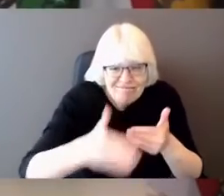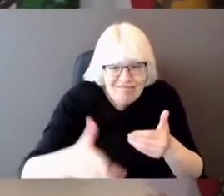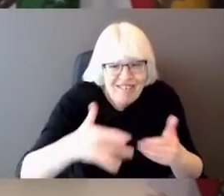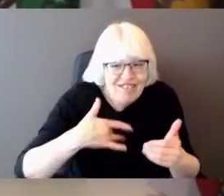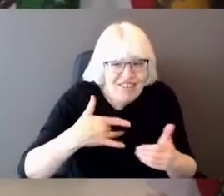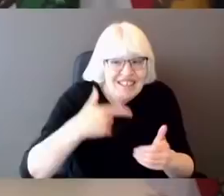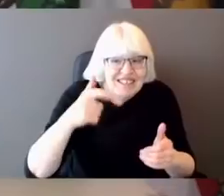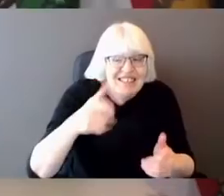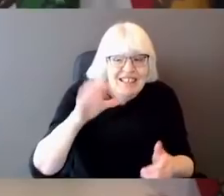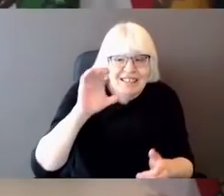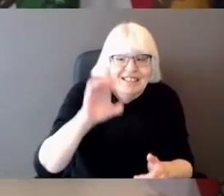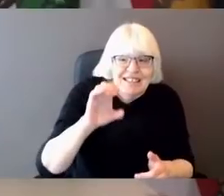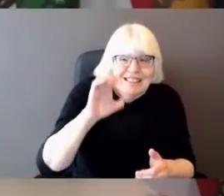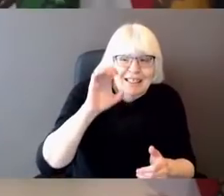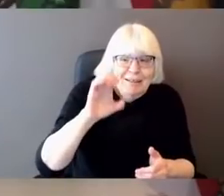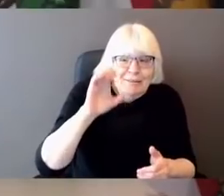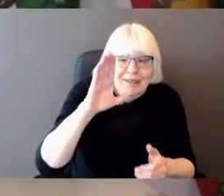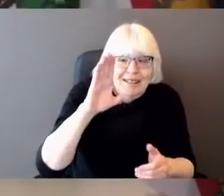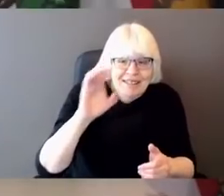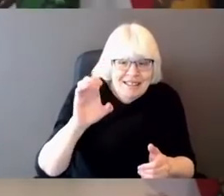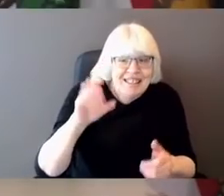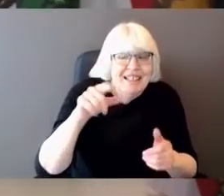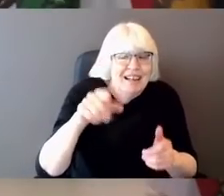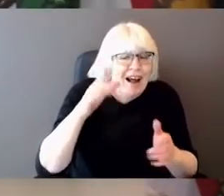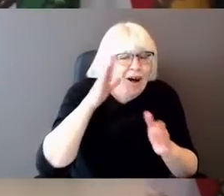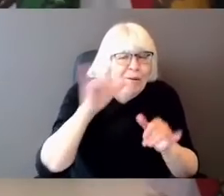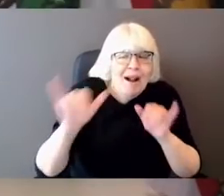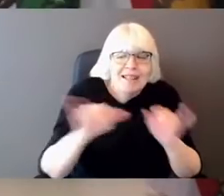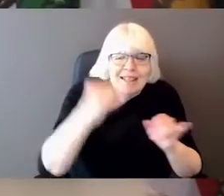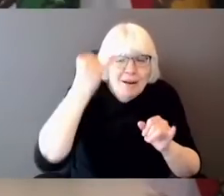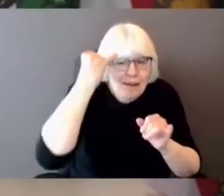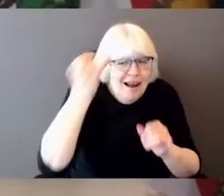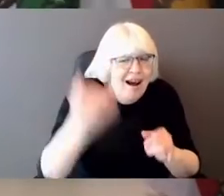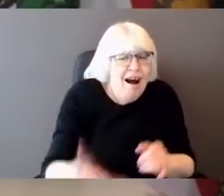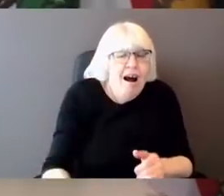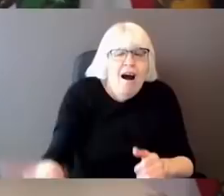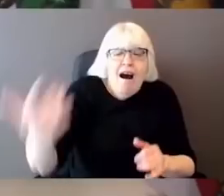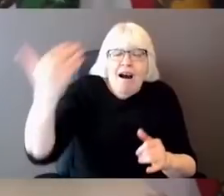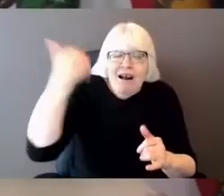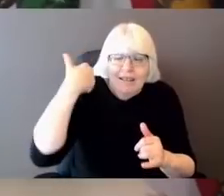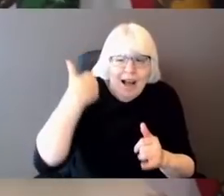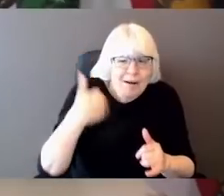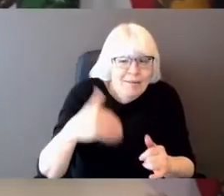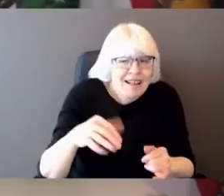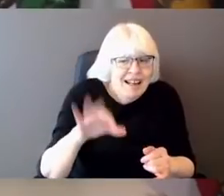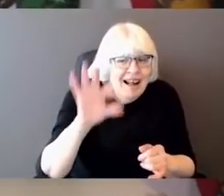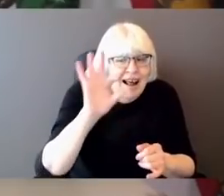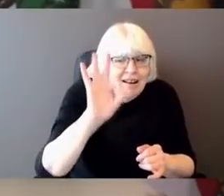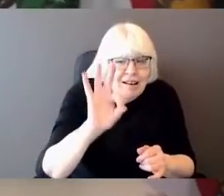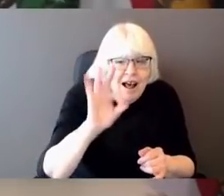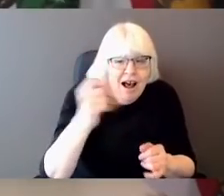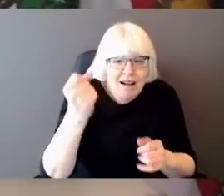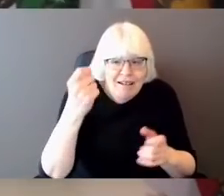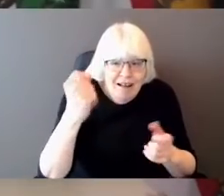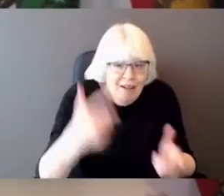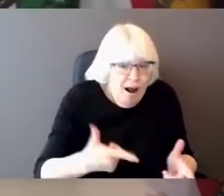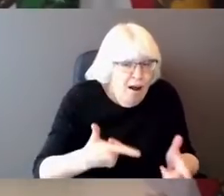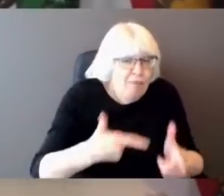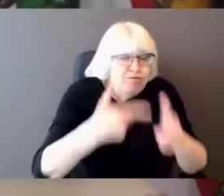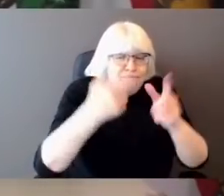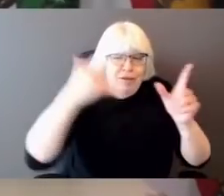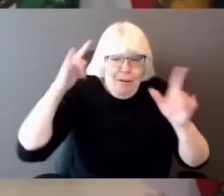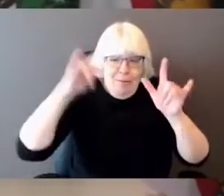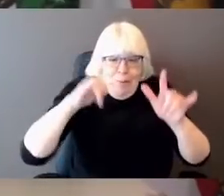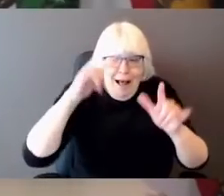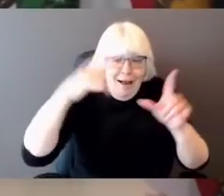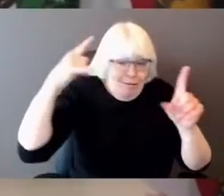after 9/11. We will be cautious. How we fly will be different, was different, and we